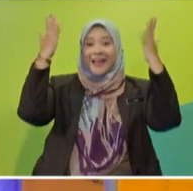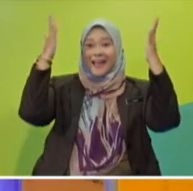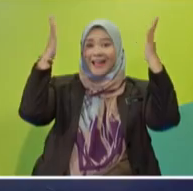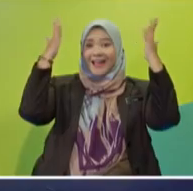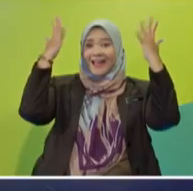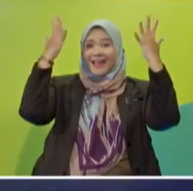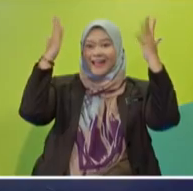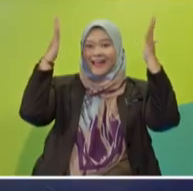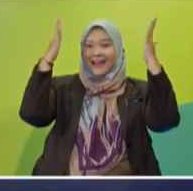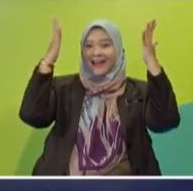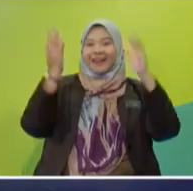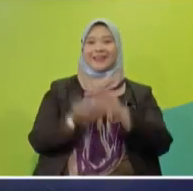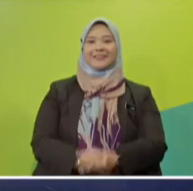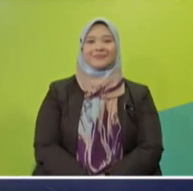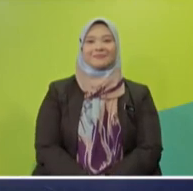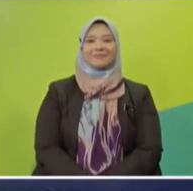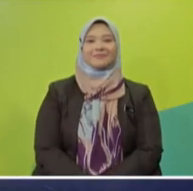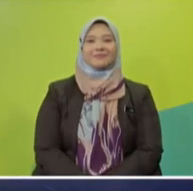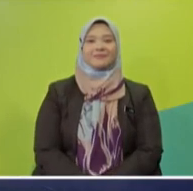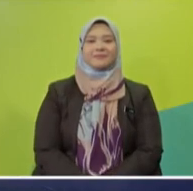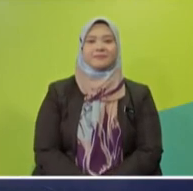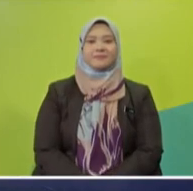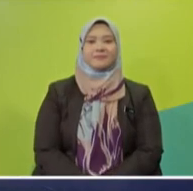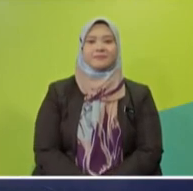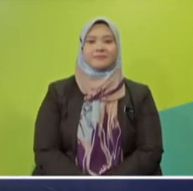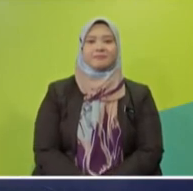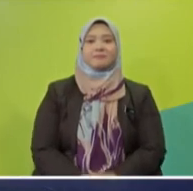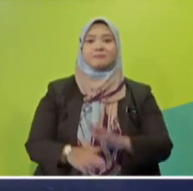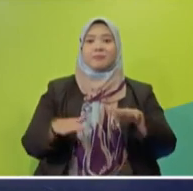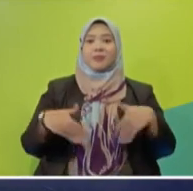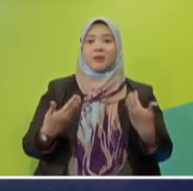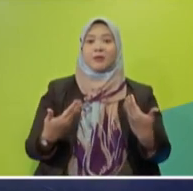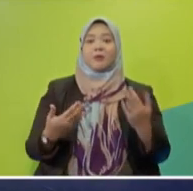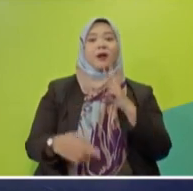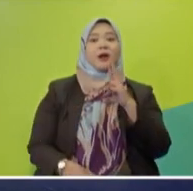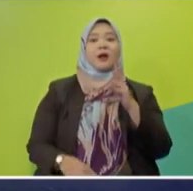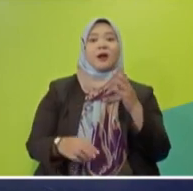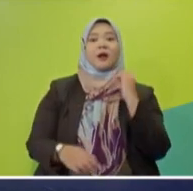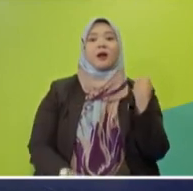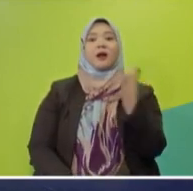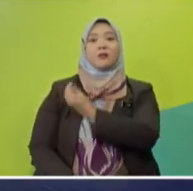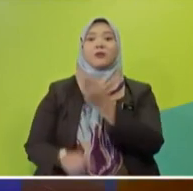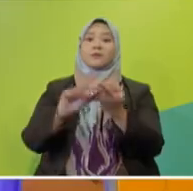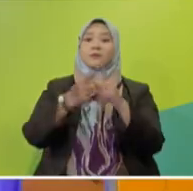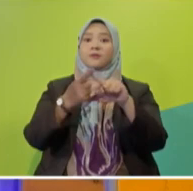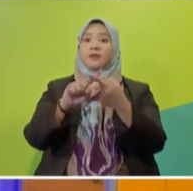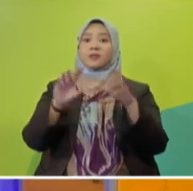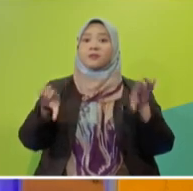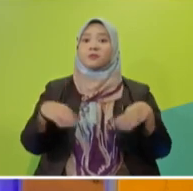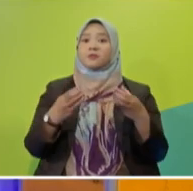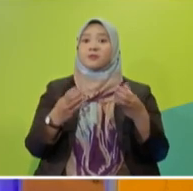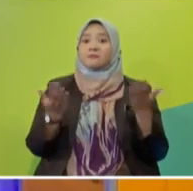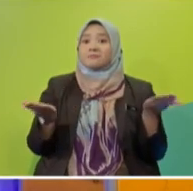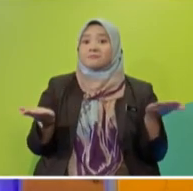big hand. Teacher, yes. How did my friends on Google Meets do for this activity, teacher? Okay, I think they have done well, very good,